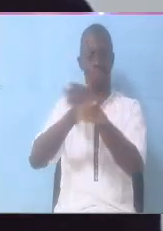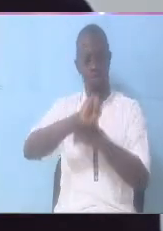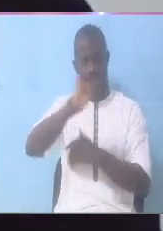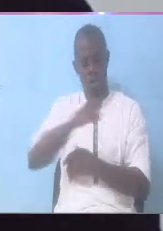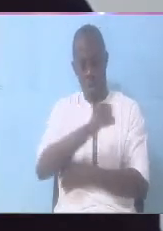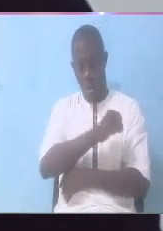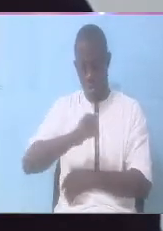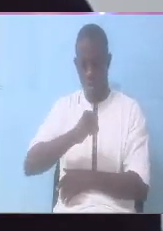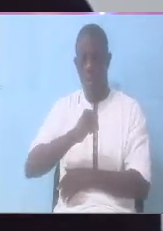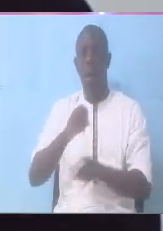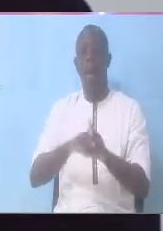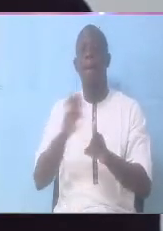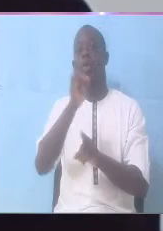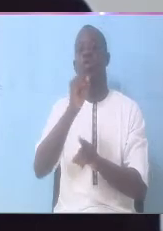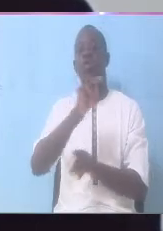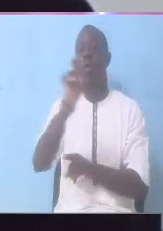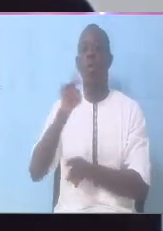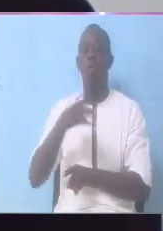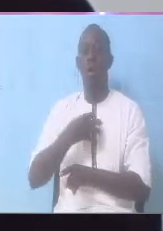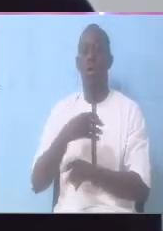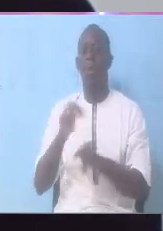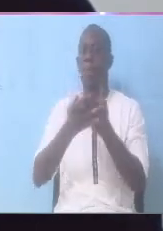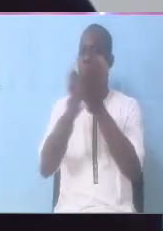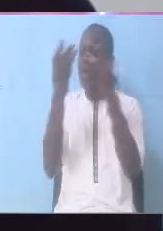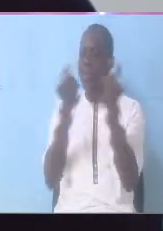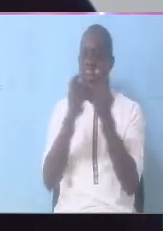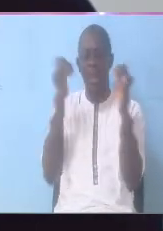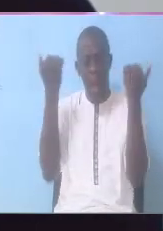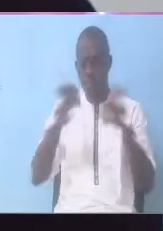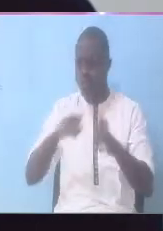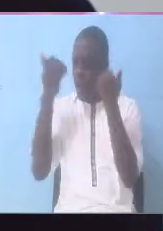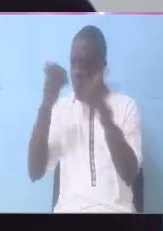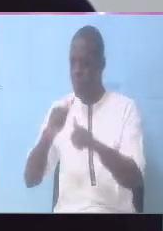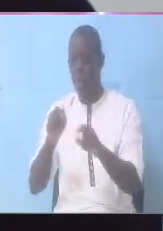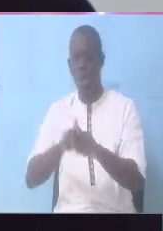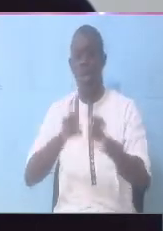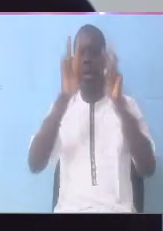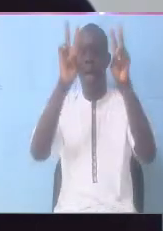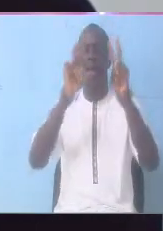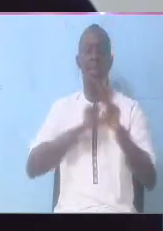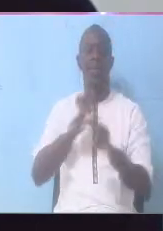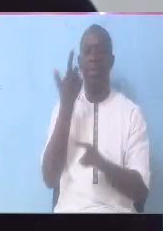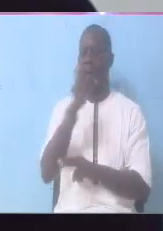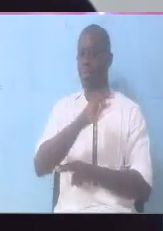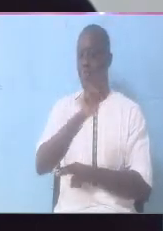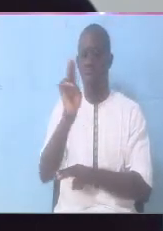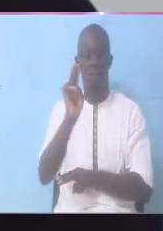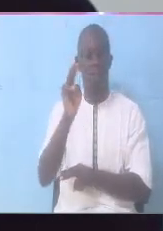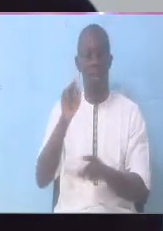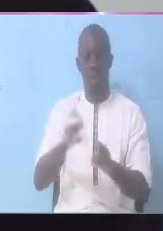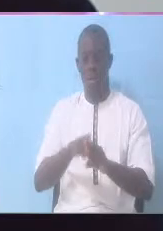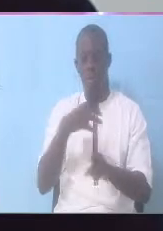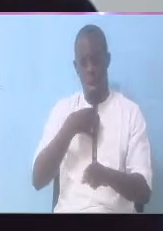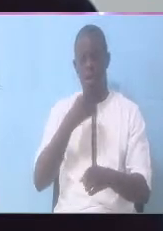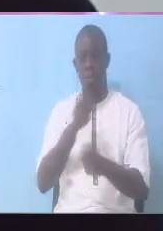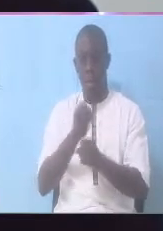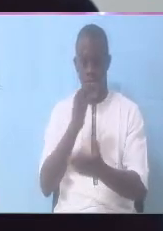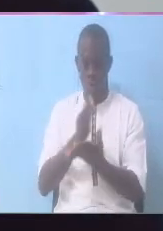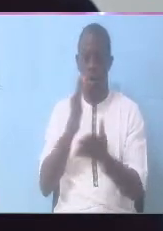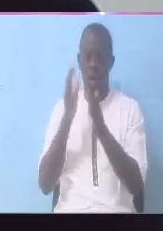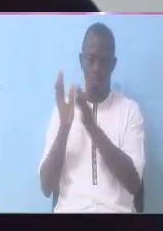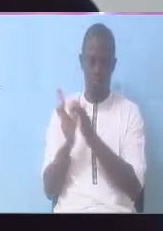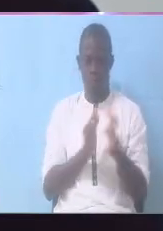Bitum niajube hani jani ofango Yaya Jammeh ku jamalu be ke kanu nyin jongla sol la karola men ya